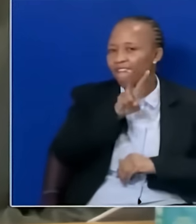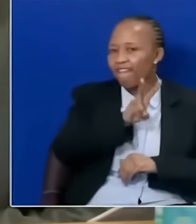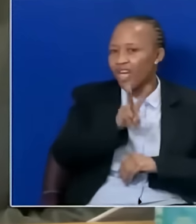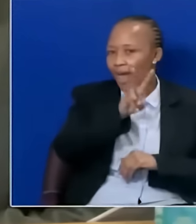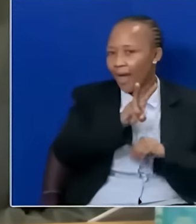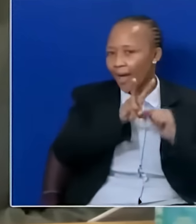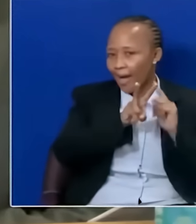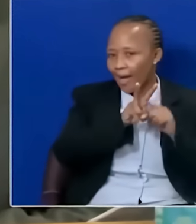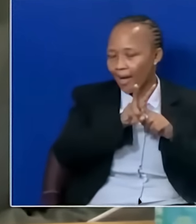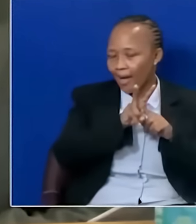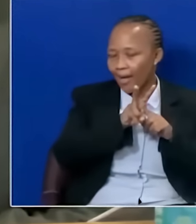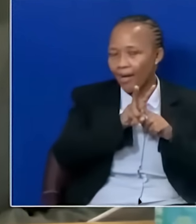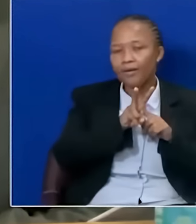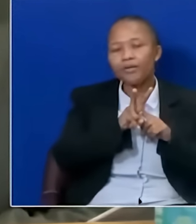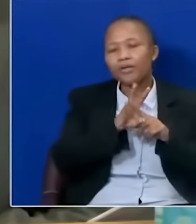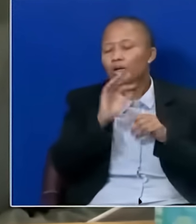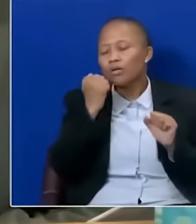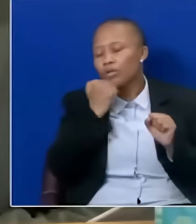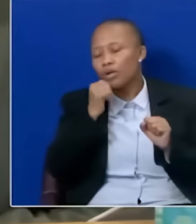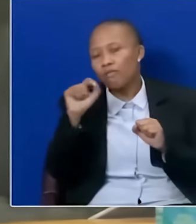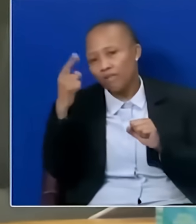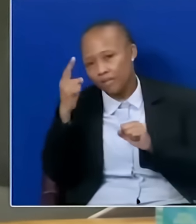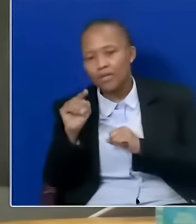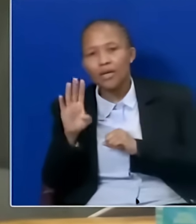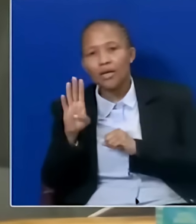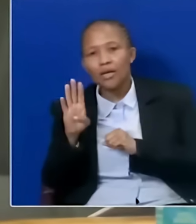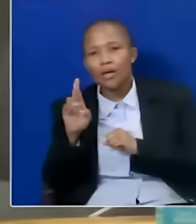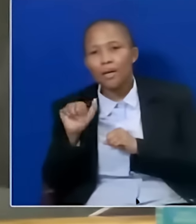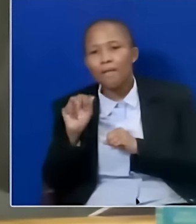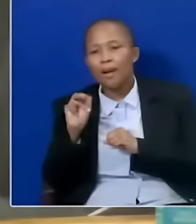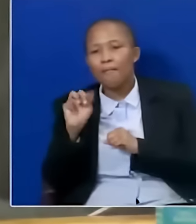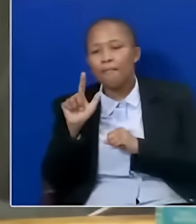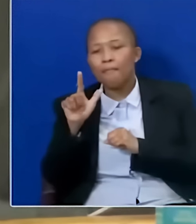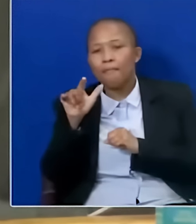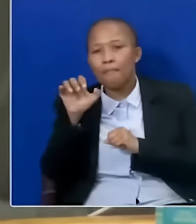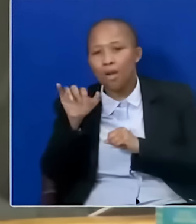first the Bramley case was put onto ABIS?